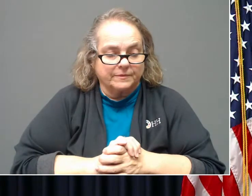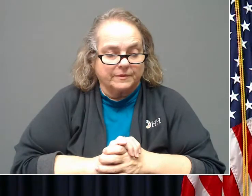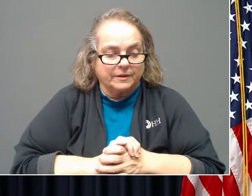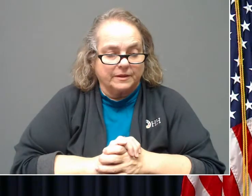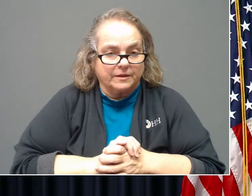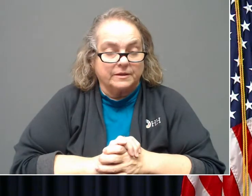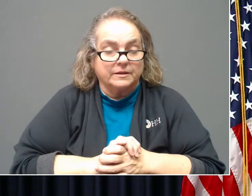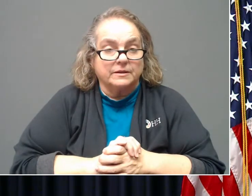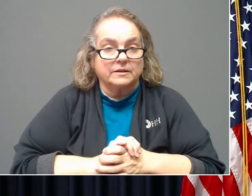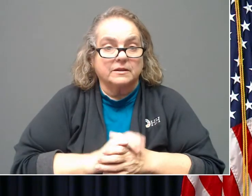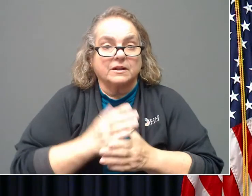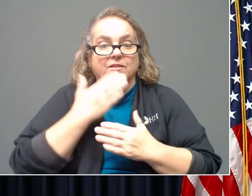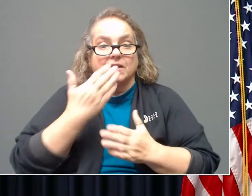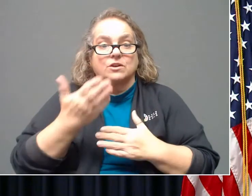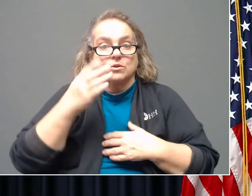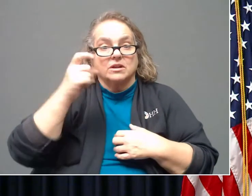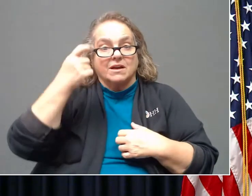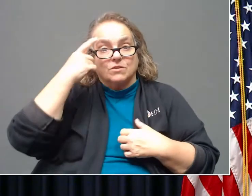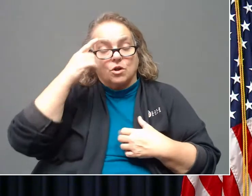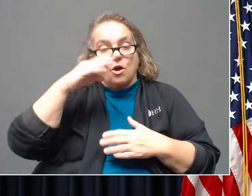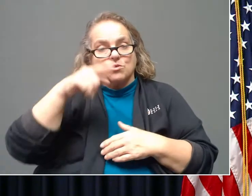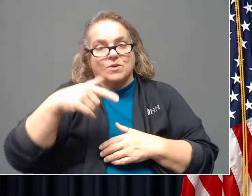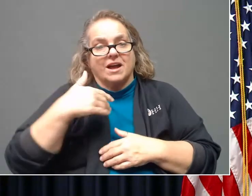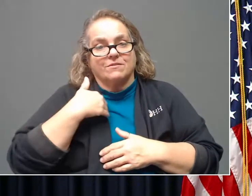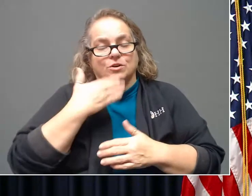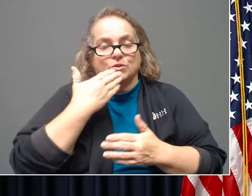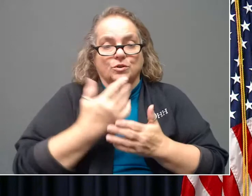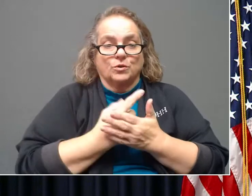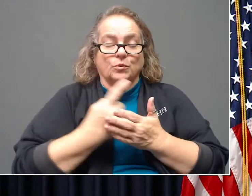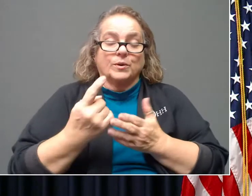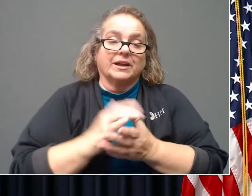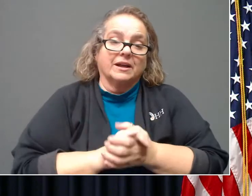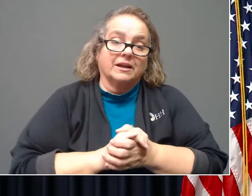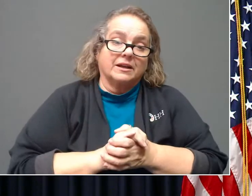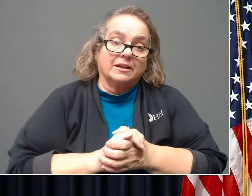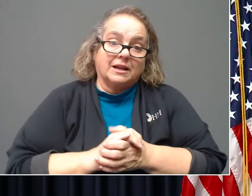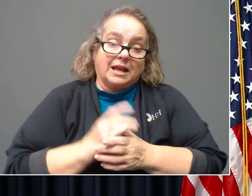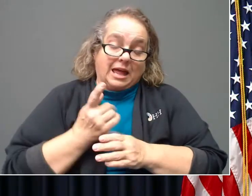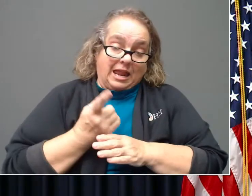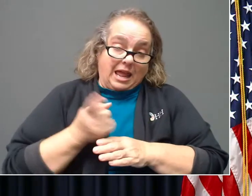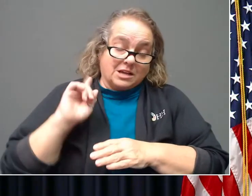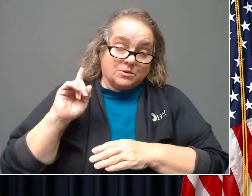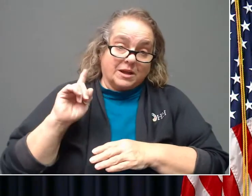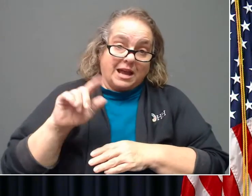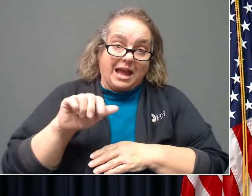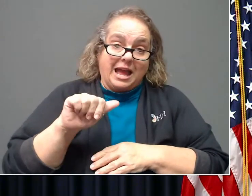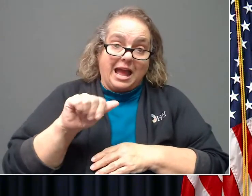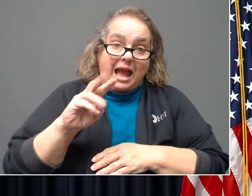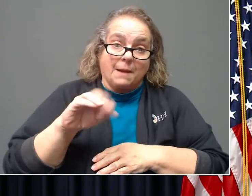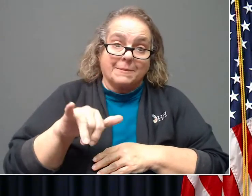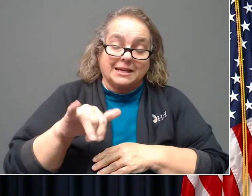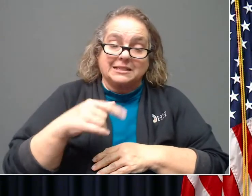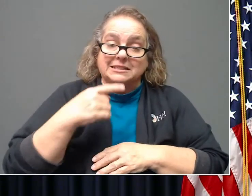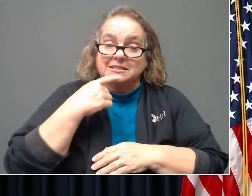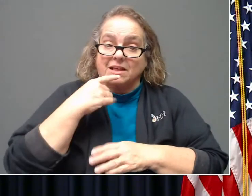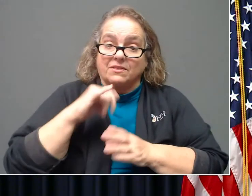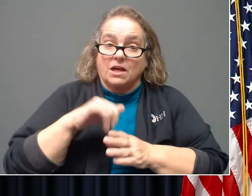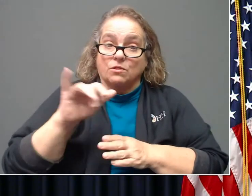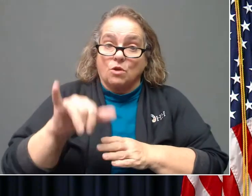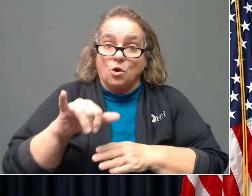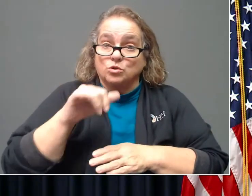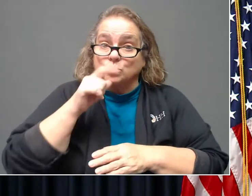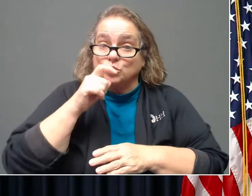Thanks, Governor. Hope you're having a pretty good week here. Well, last week, Amy Cubbage said that those who have exhausted their weeks